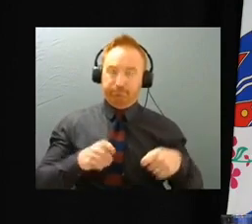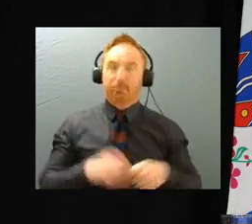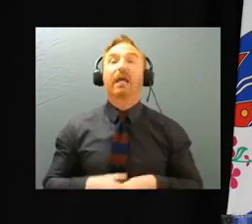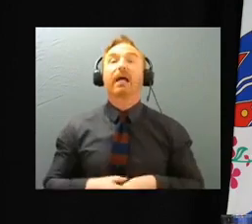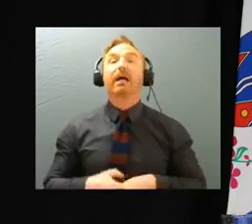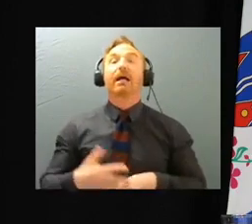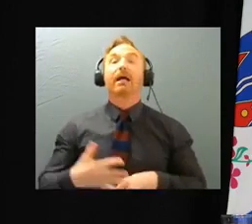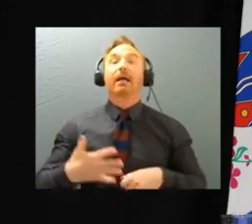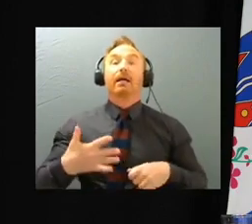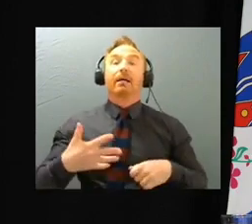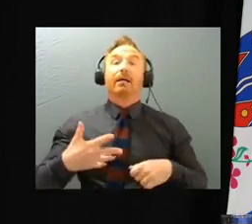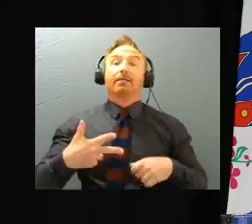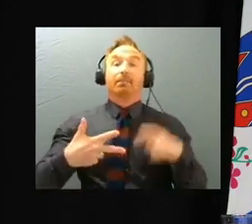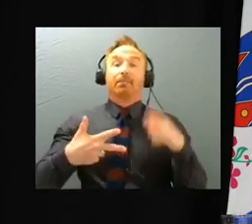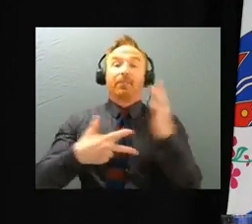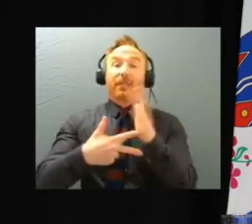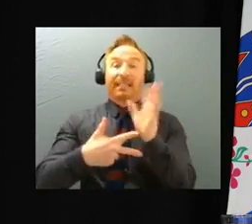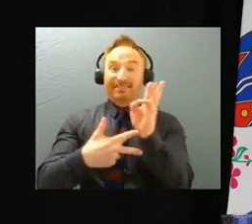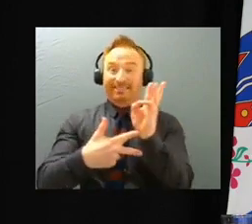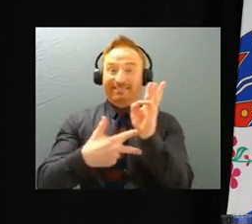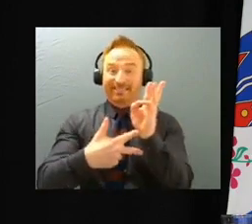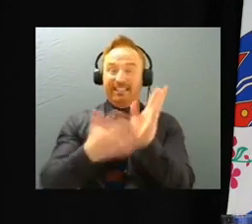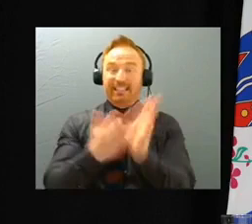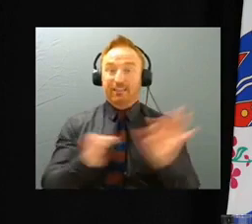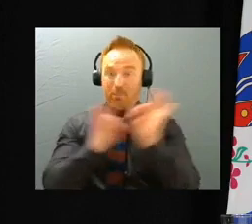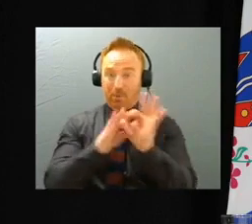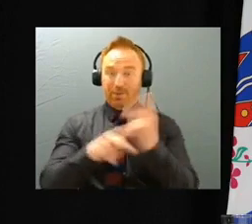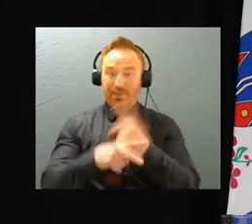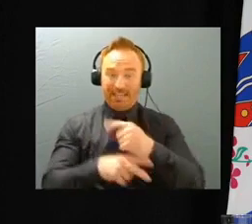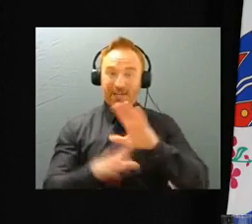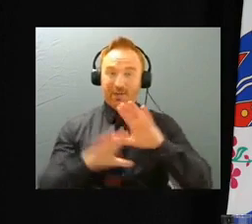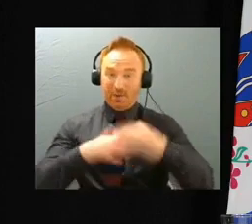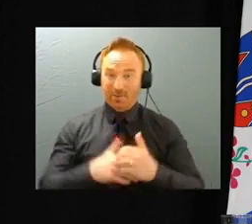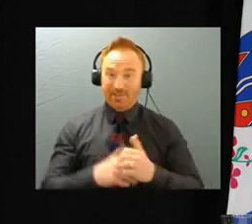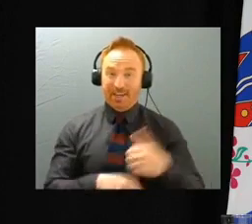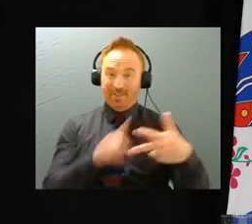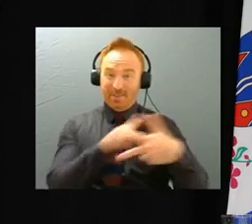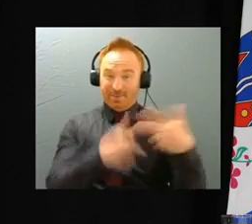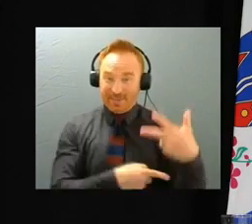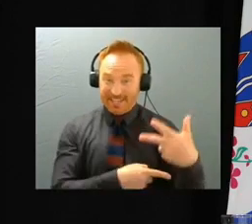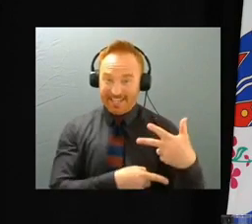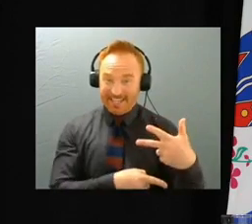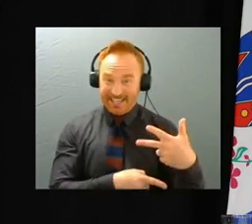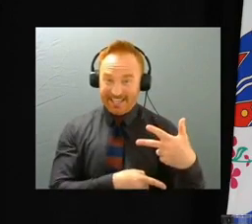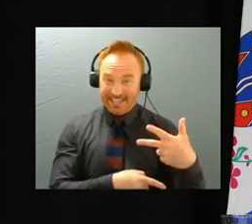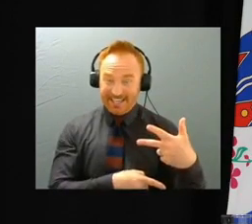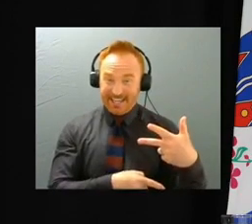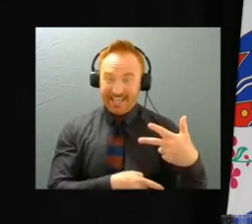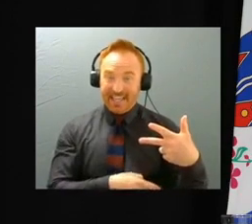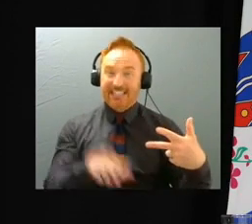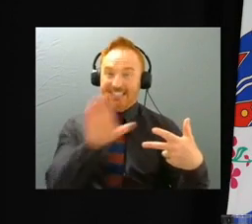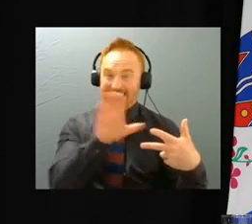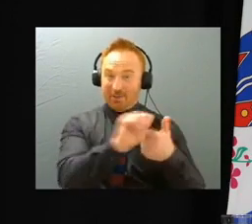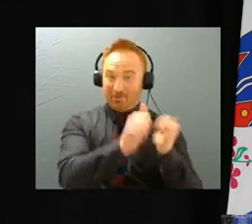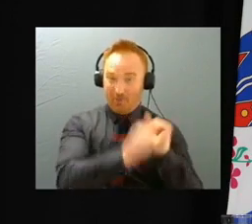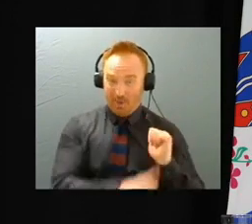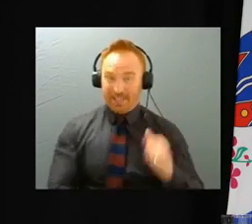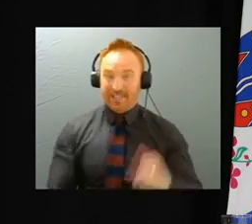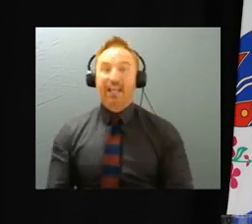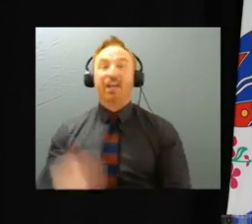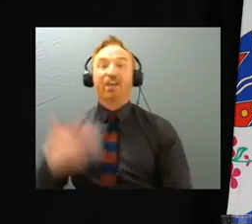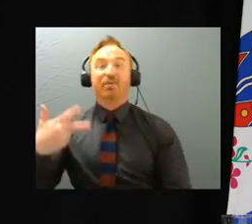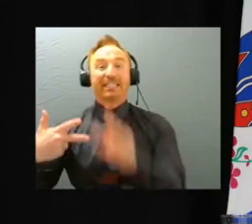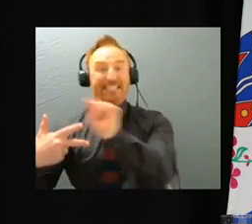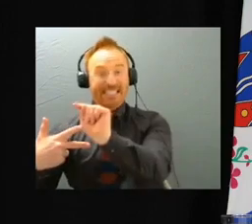to remember our 2 groups of 3s. The first, 3 C's to avoid. The second, 3 T's to